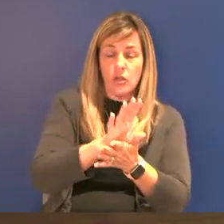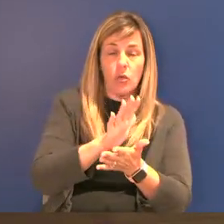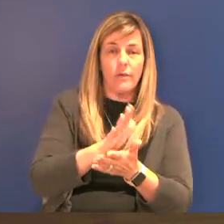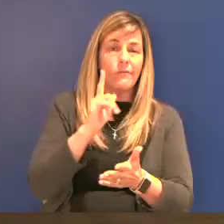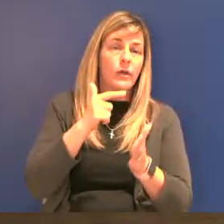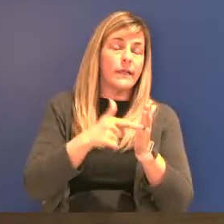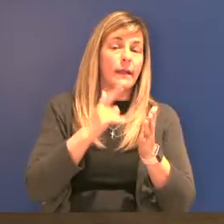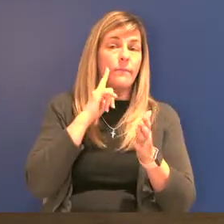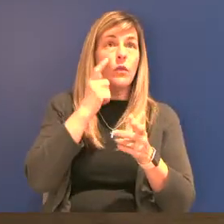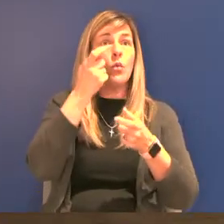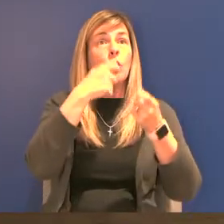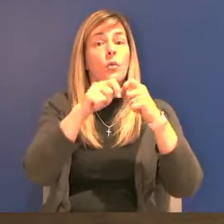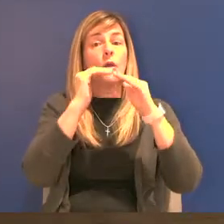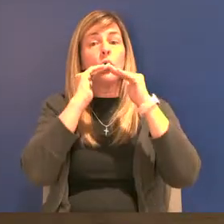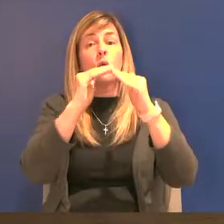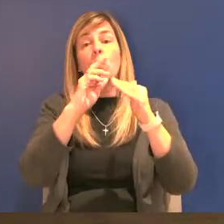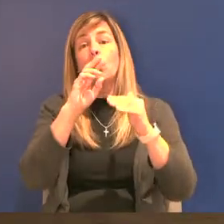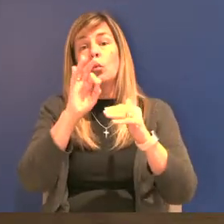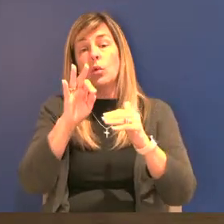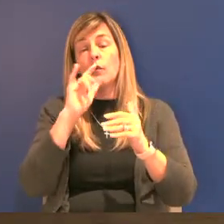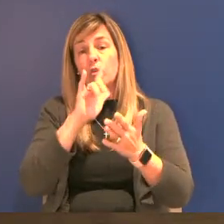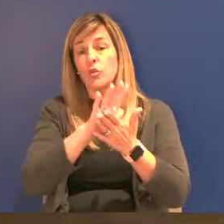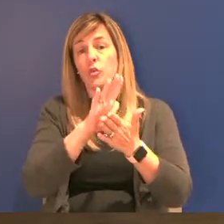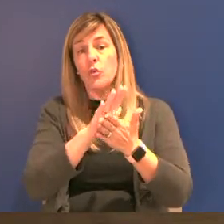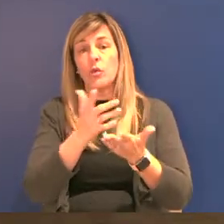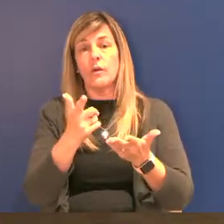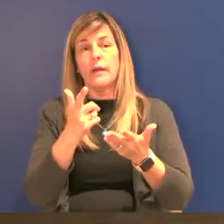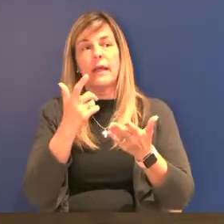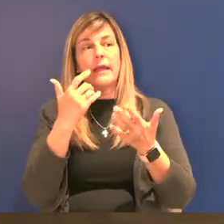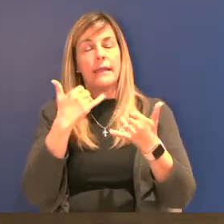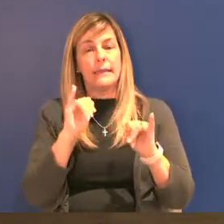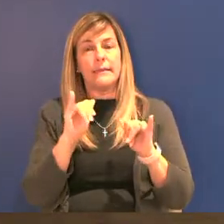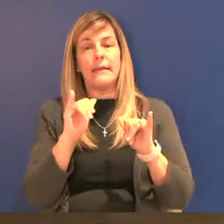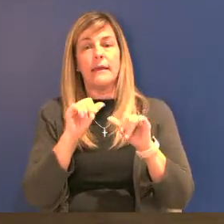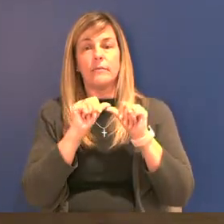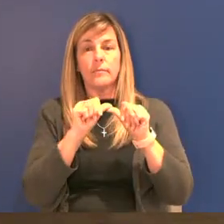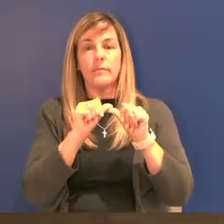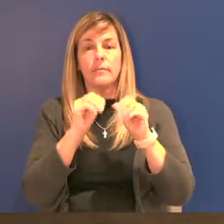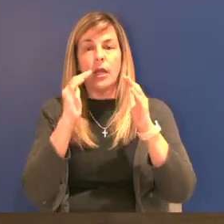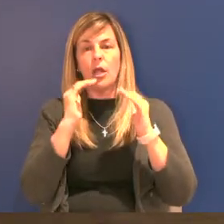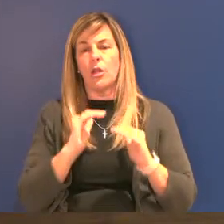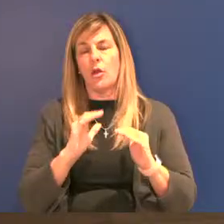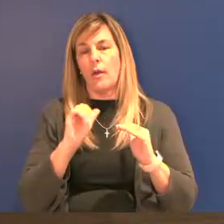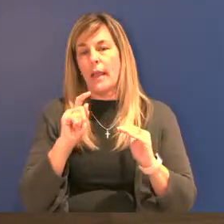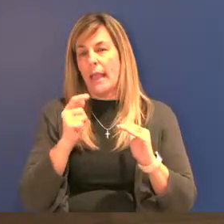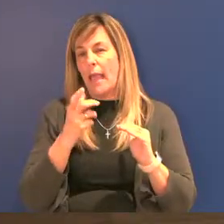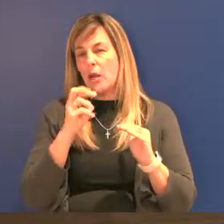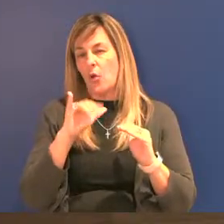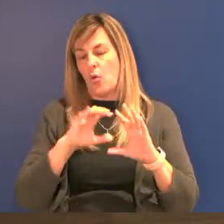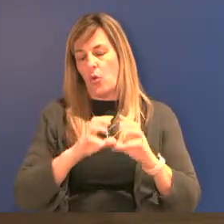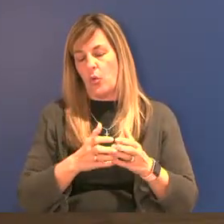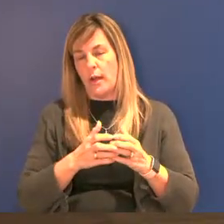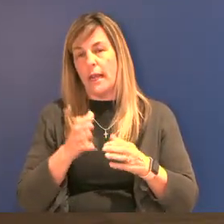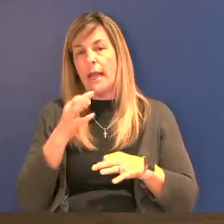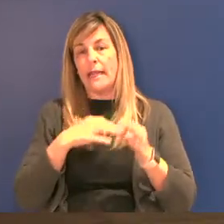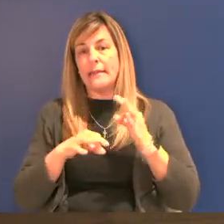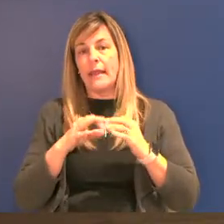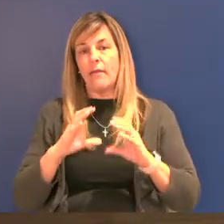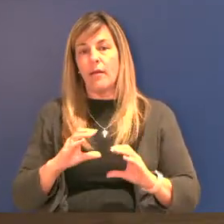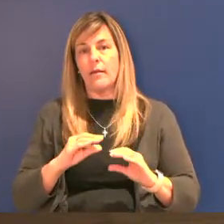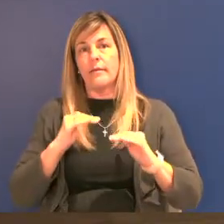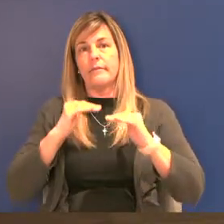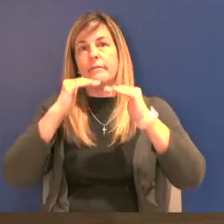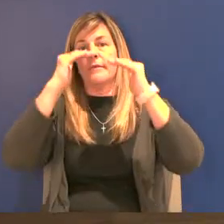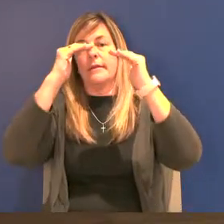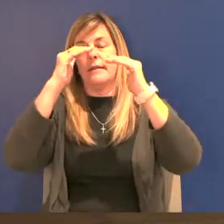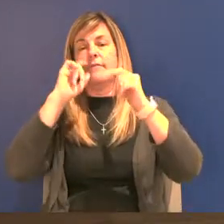you replaced a roof in a school, right, and they still remain in a low category instead of rising to the top as far